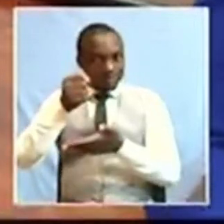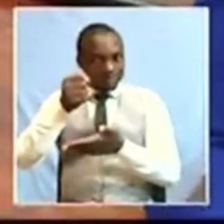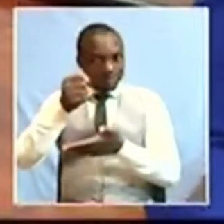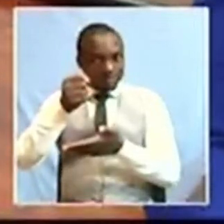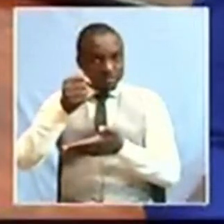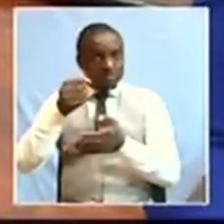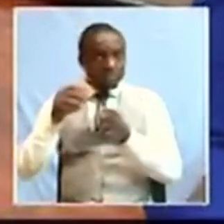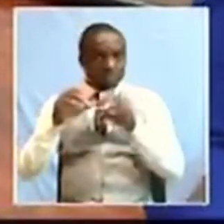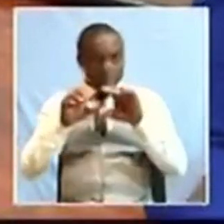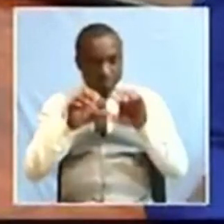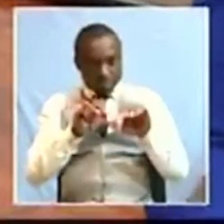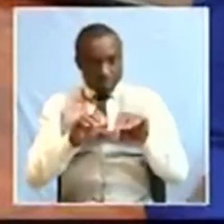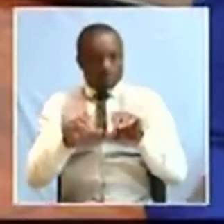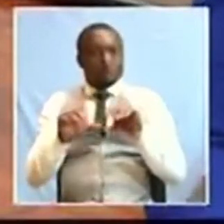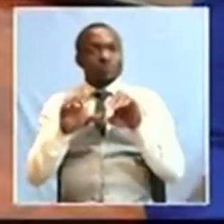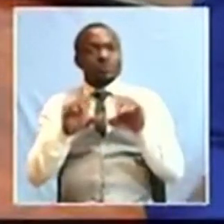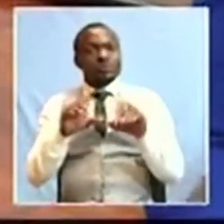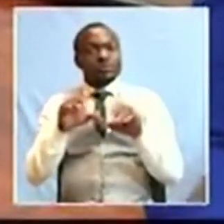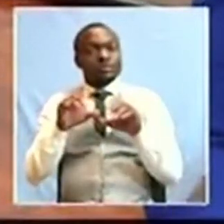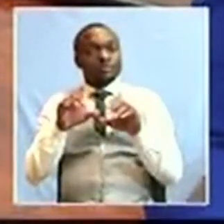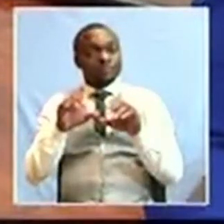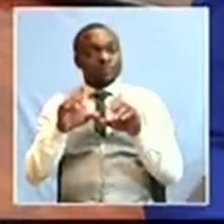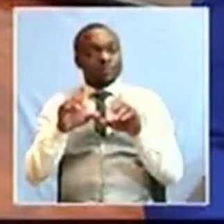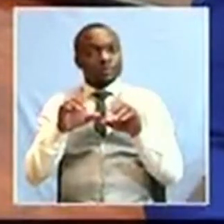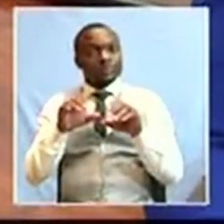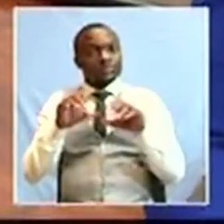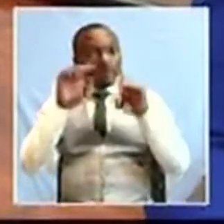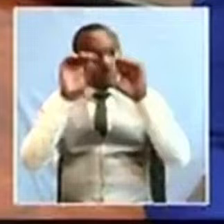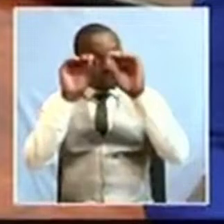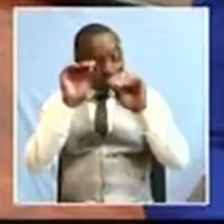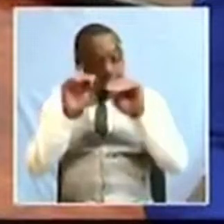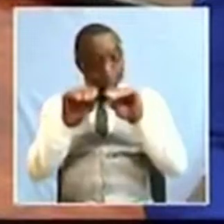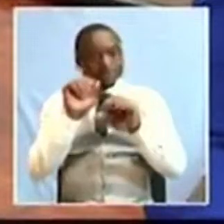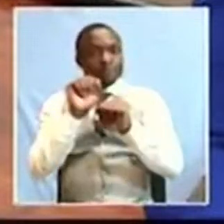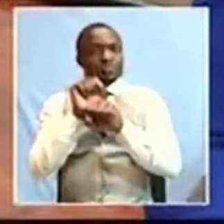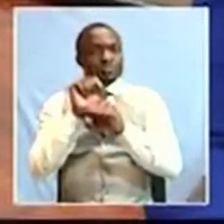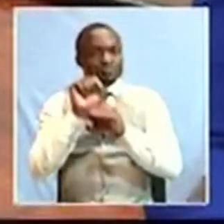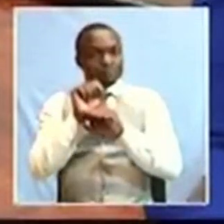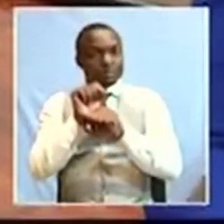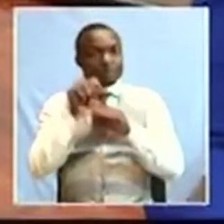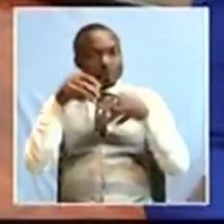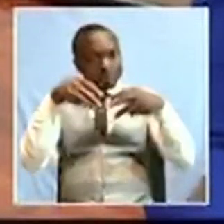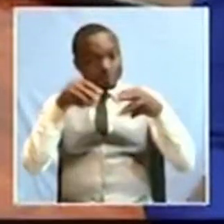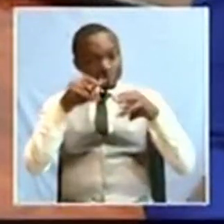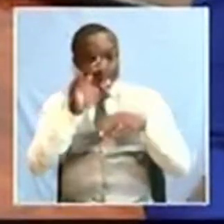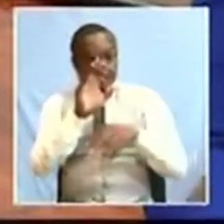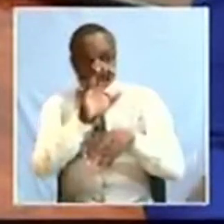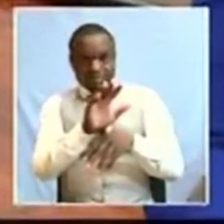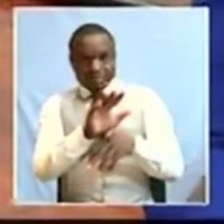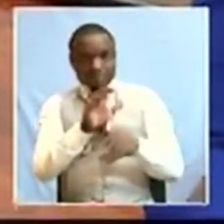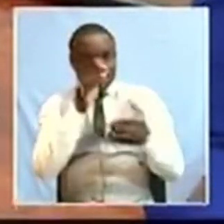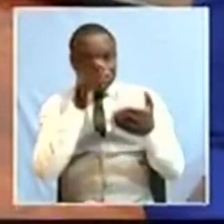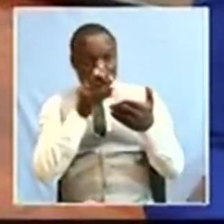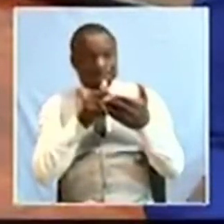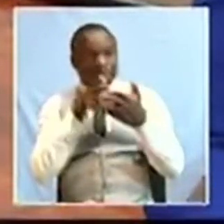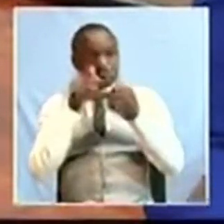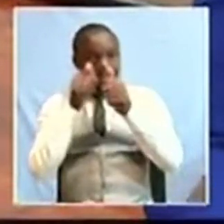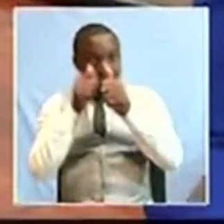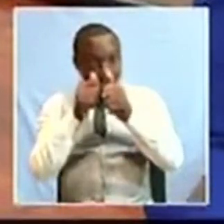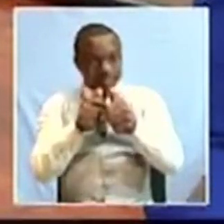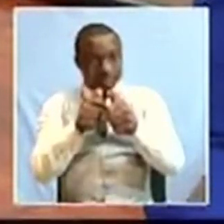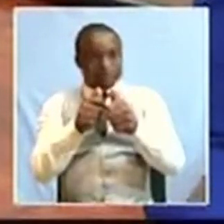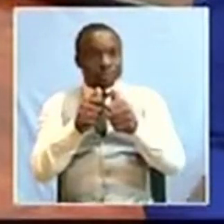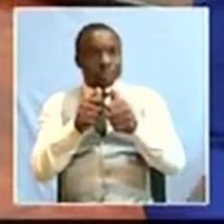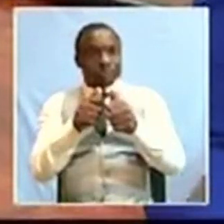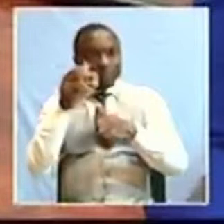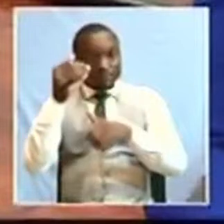to undertake substantial maintenance works on the markets. This follows